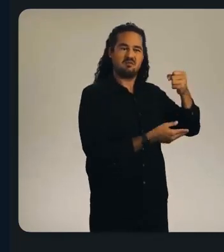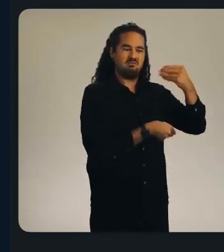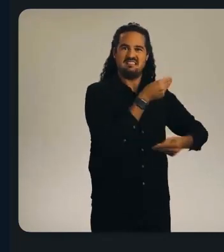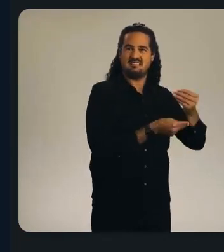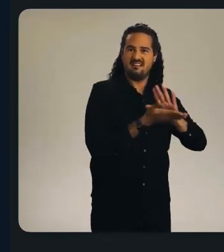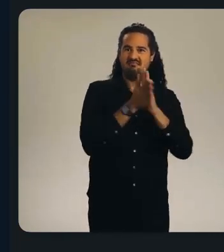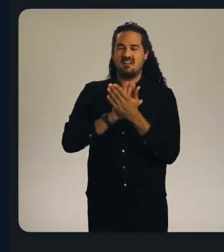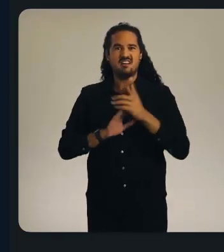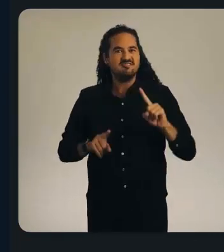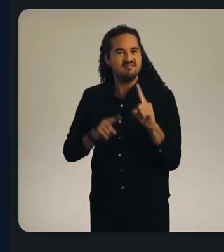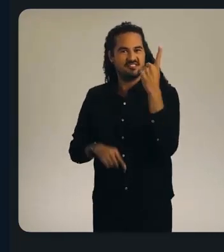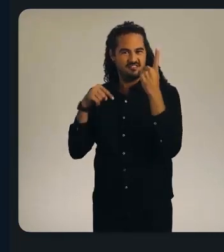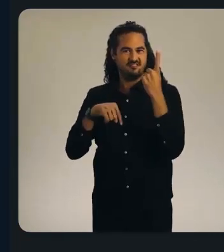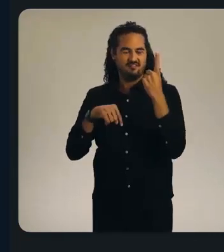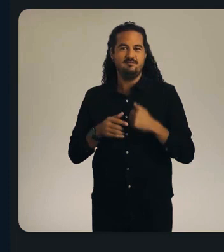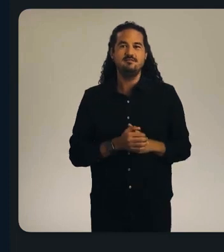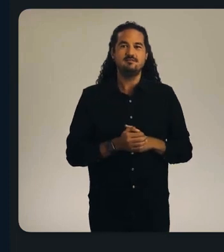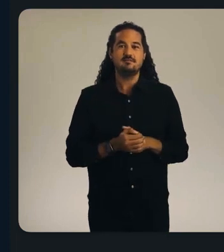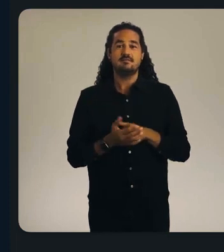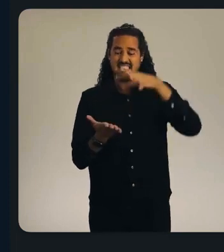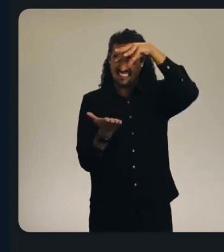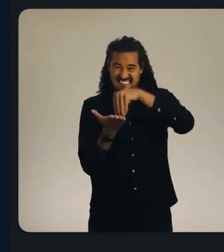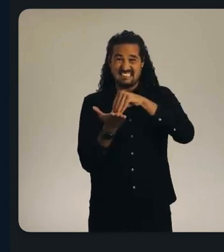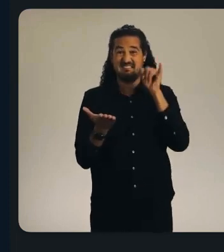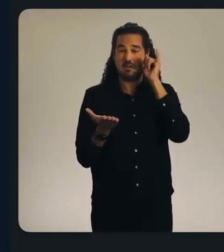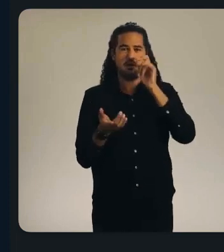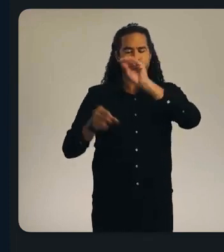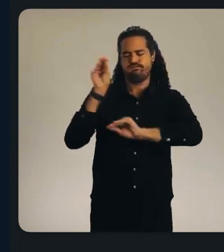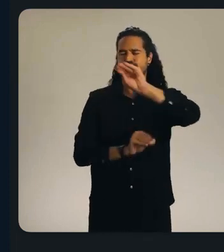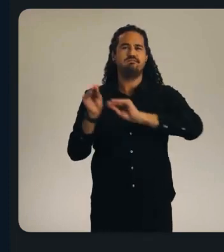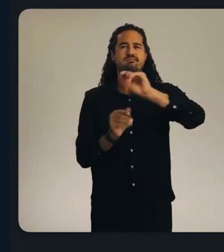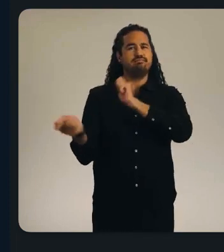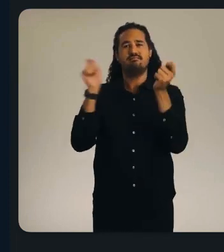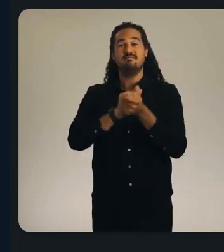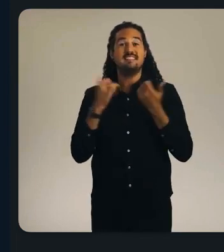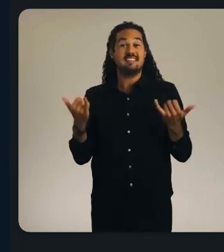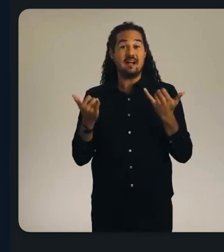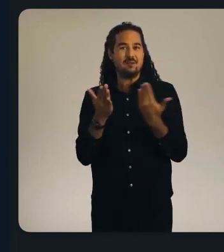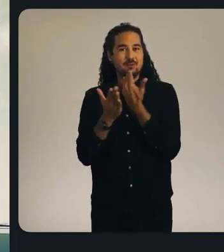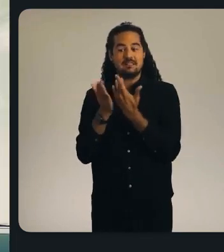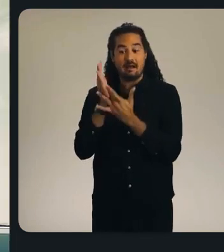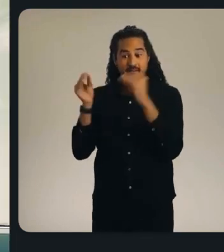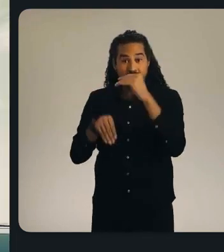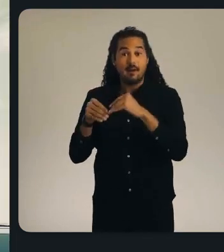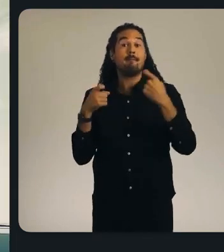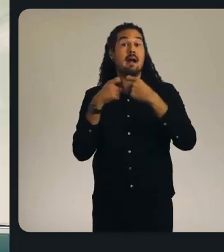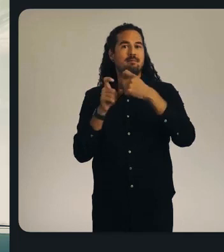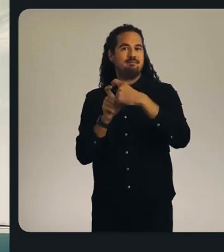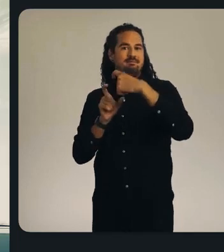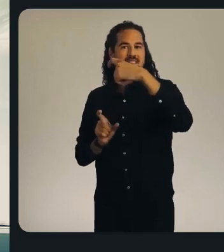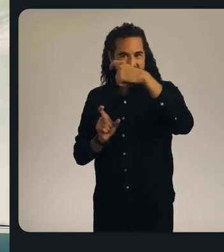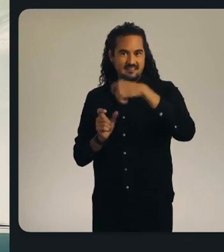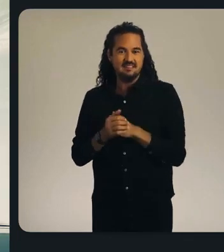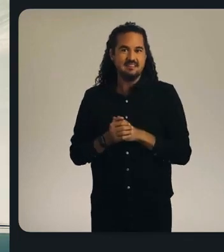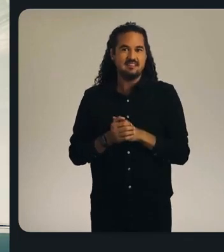industry first. Under the hood, iPhone 13 has been completely re-architected to make room for new technologies and a bigger battery. This beautiful design is